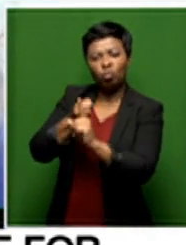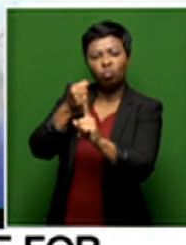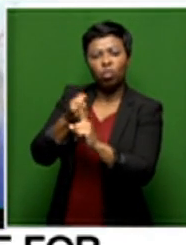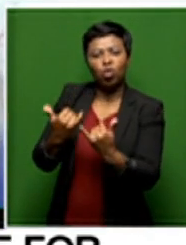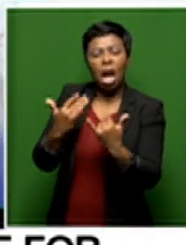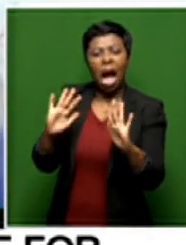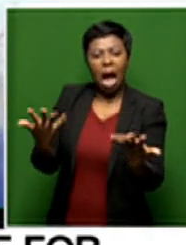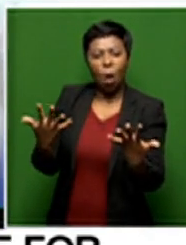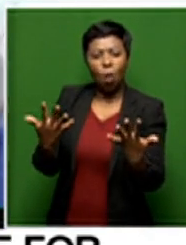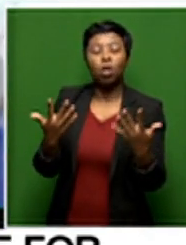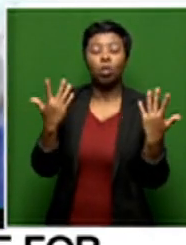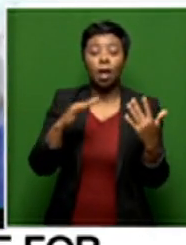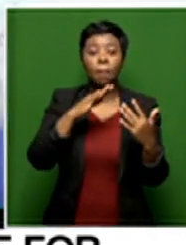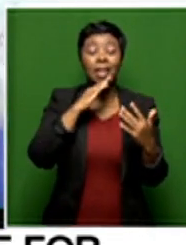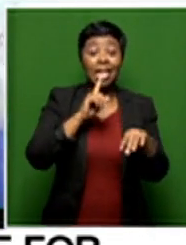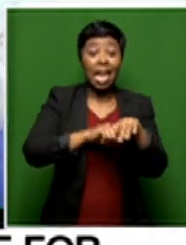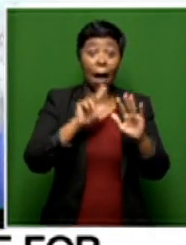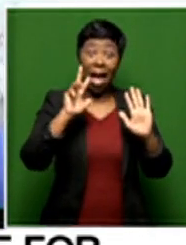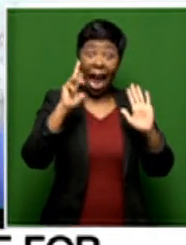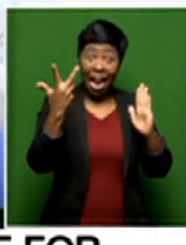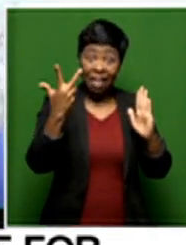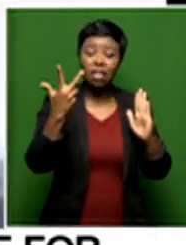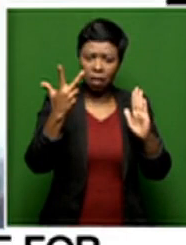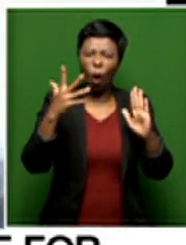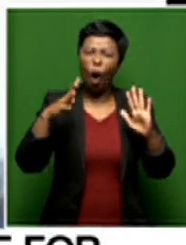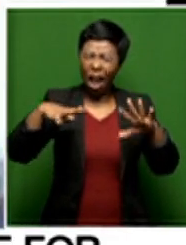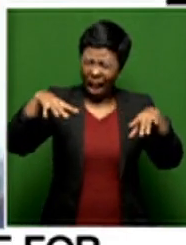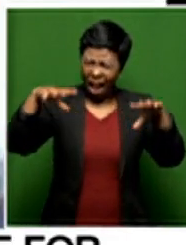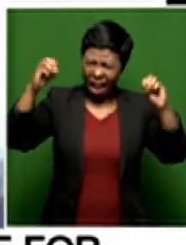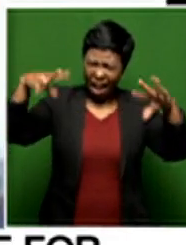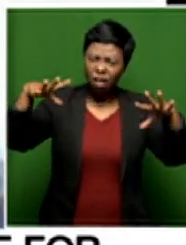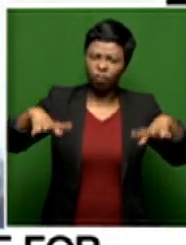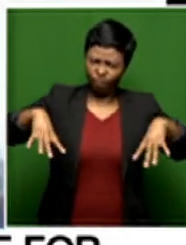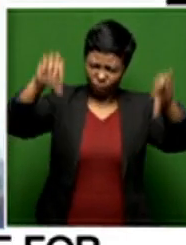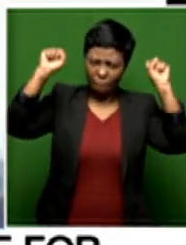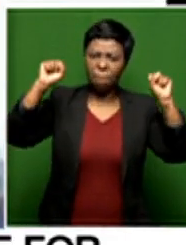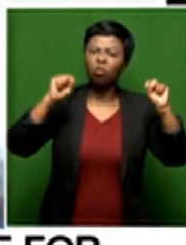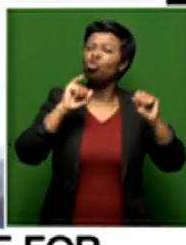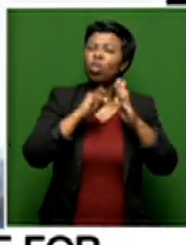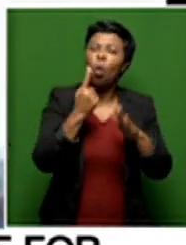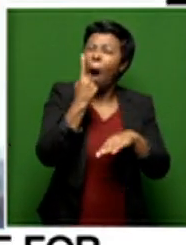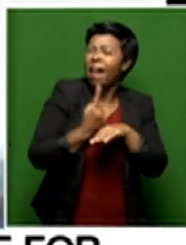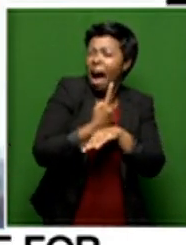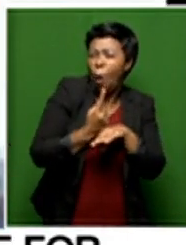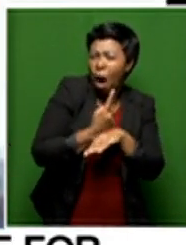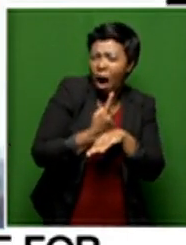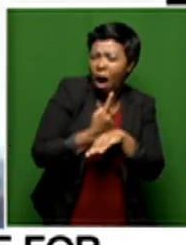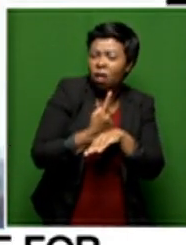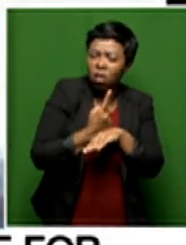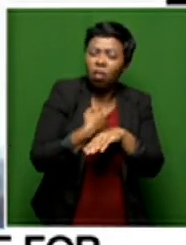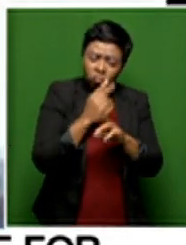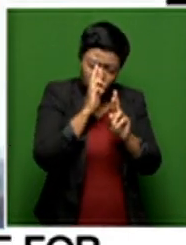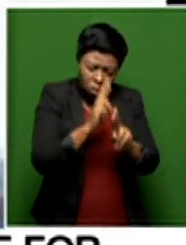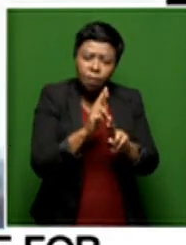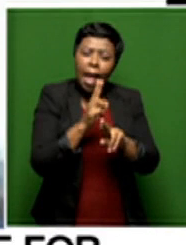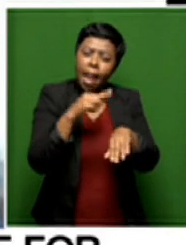Definitely by observing Earth Hour at 8 o'clock, switching off all lights for an hour, and just being cognizant of nature